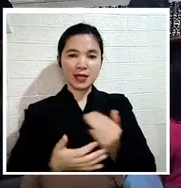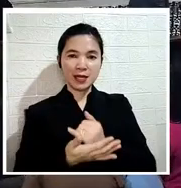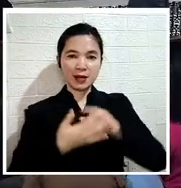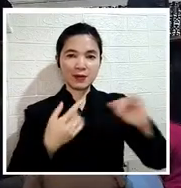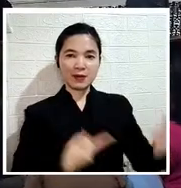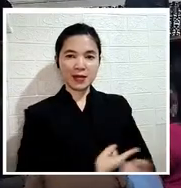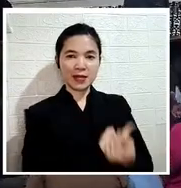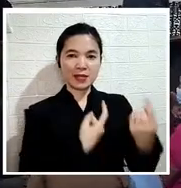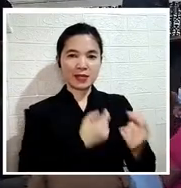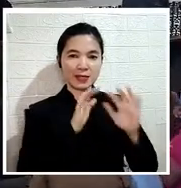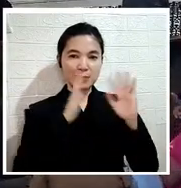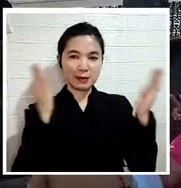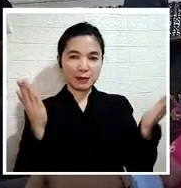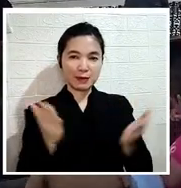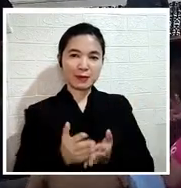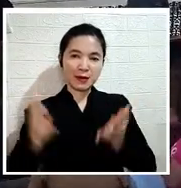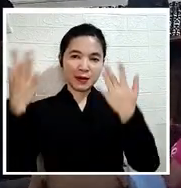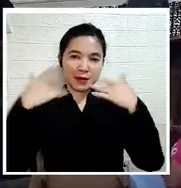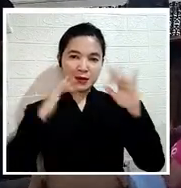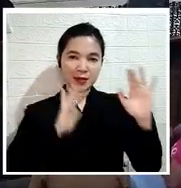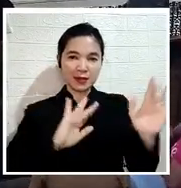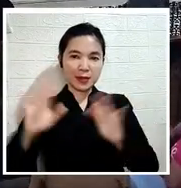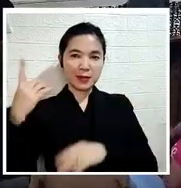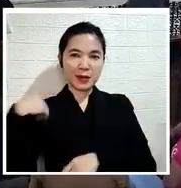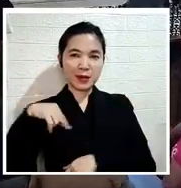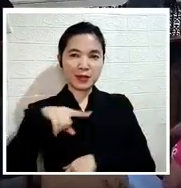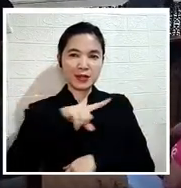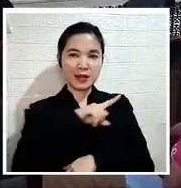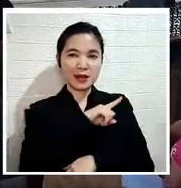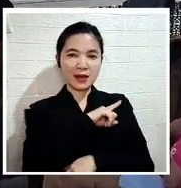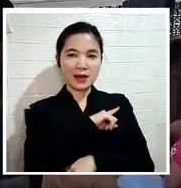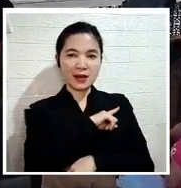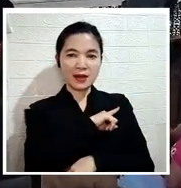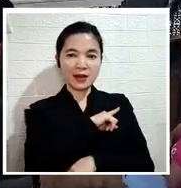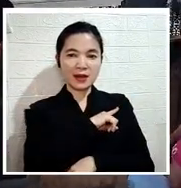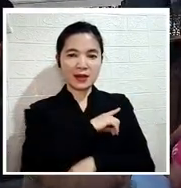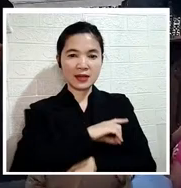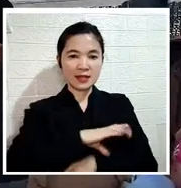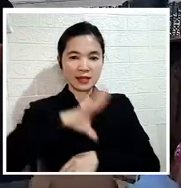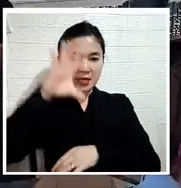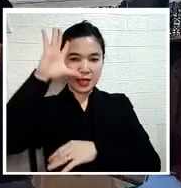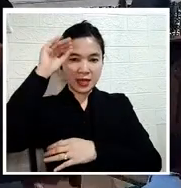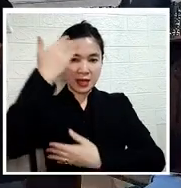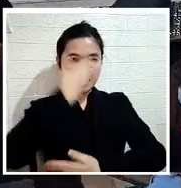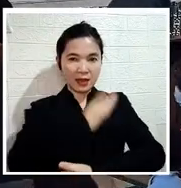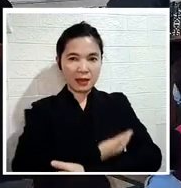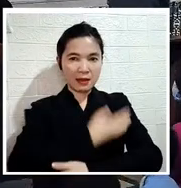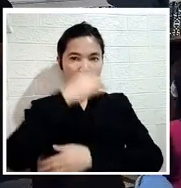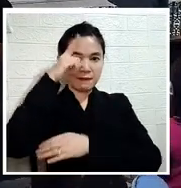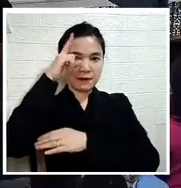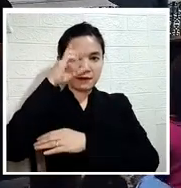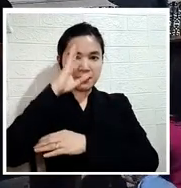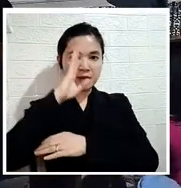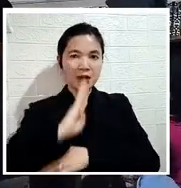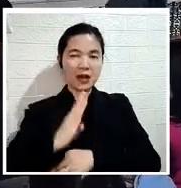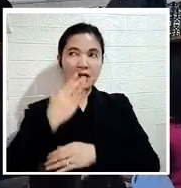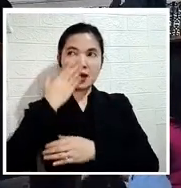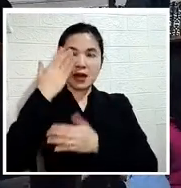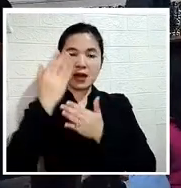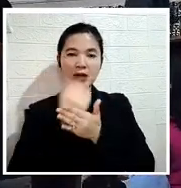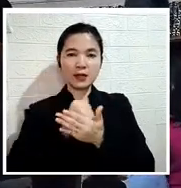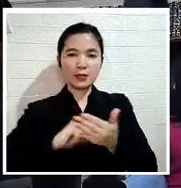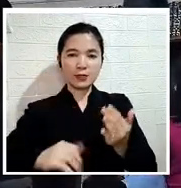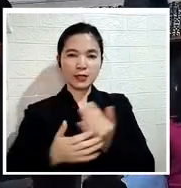have mercy on us. Lamb of God,